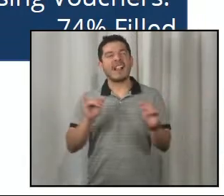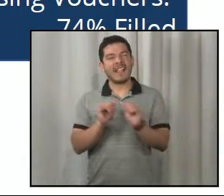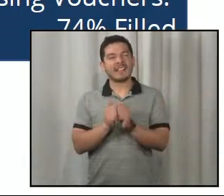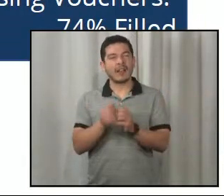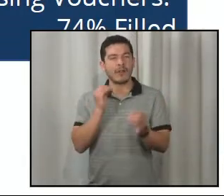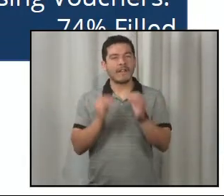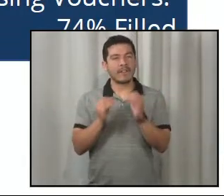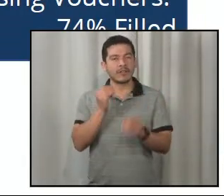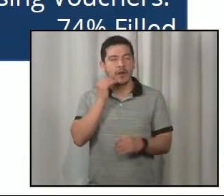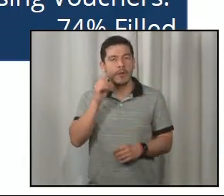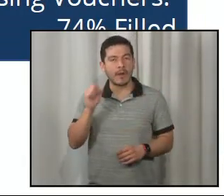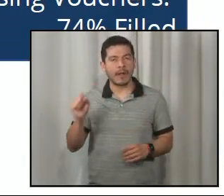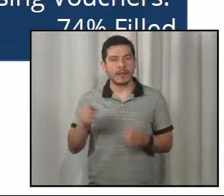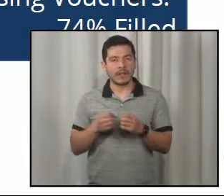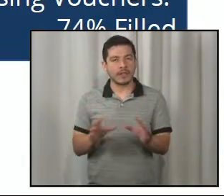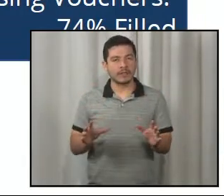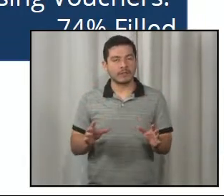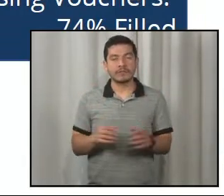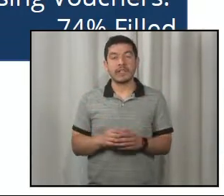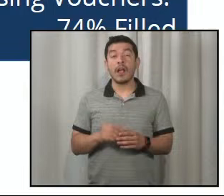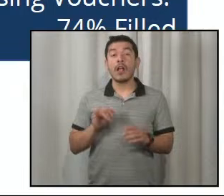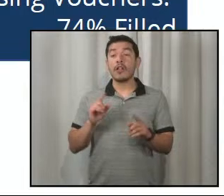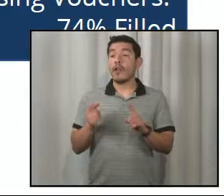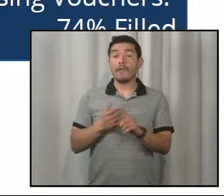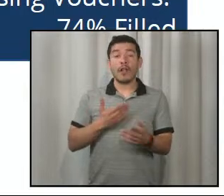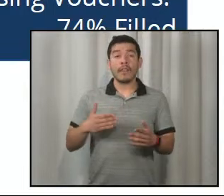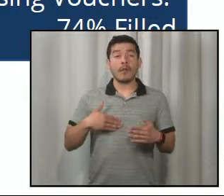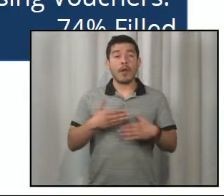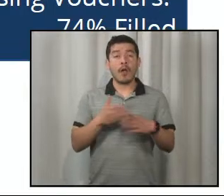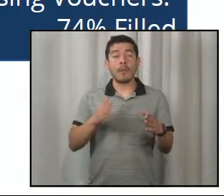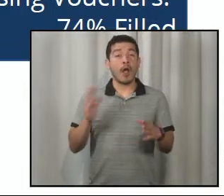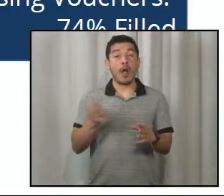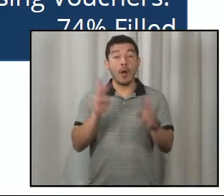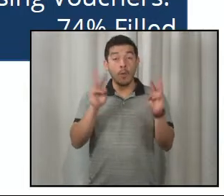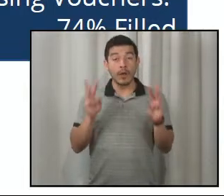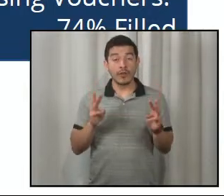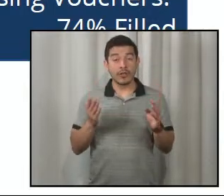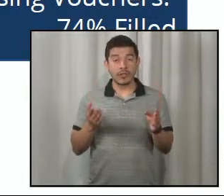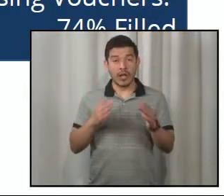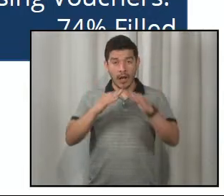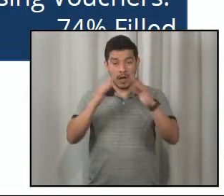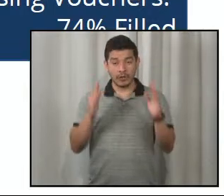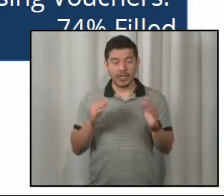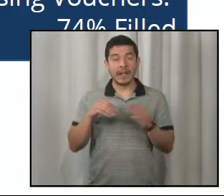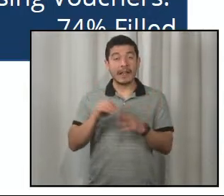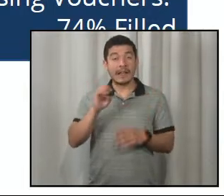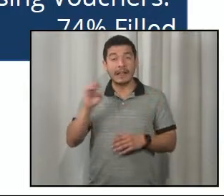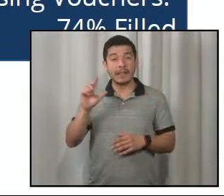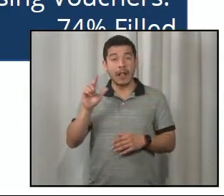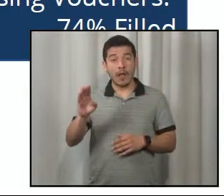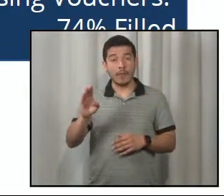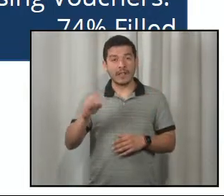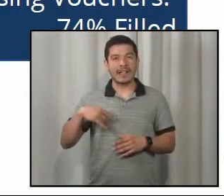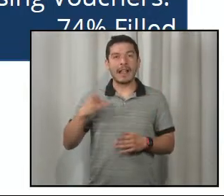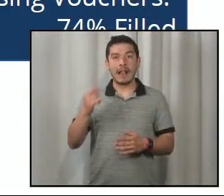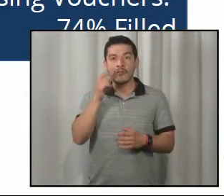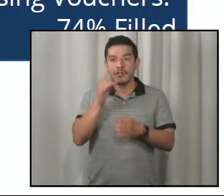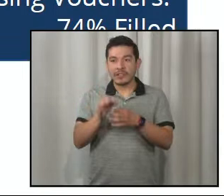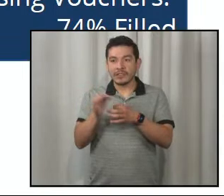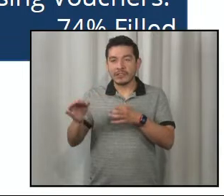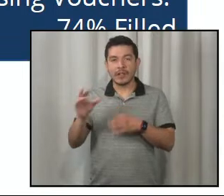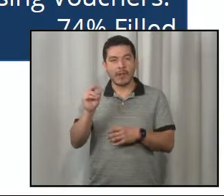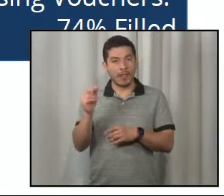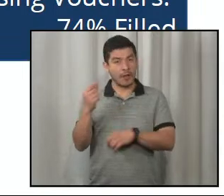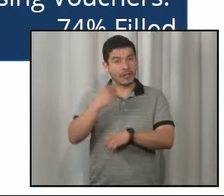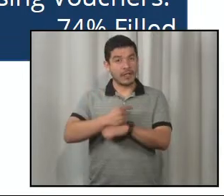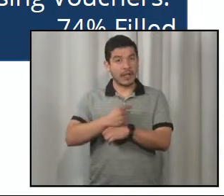very first thing we did was open the winter shelter in East Long Beach. We did that back in December, and we've just extended that by another 30 days while we work